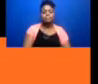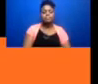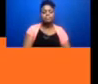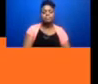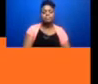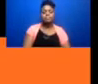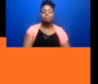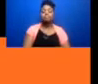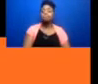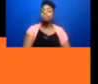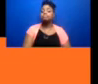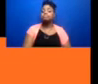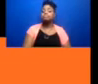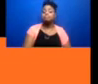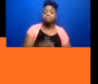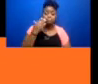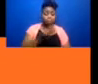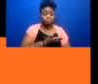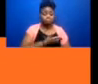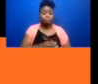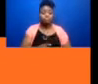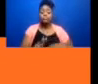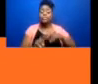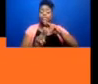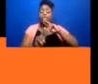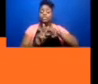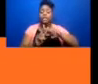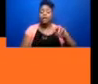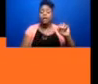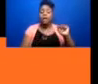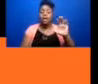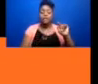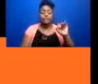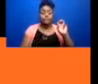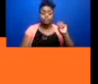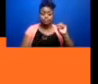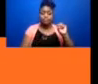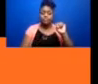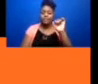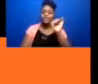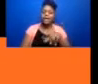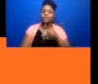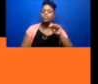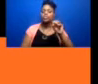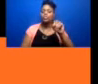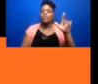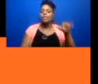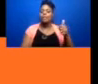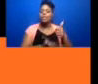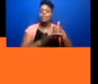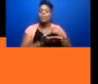Hashtag activism is a tool that can help us organize for the world we want.